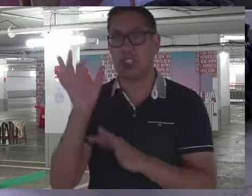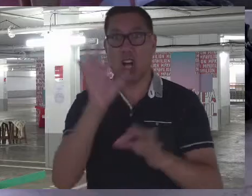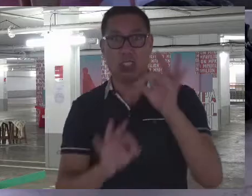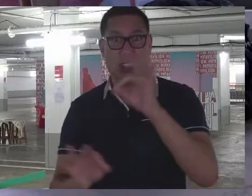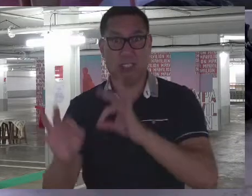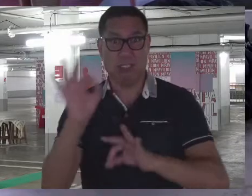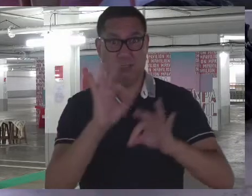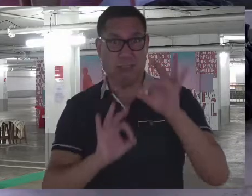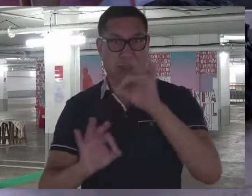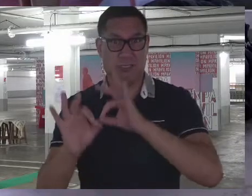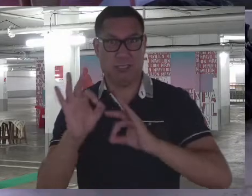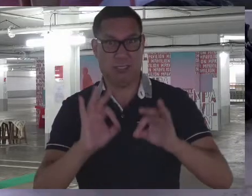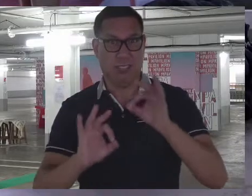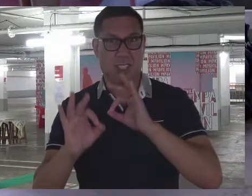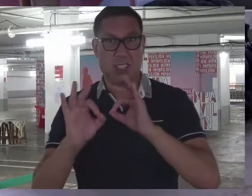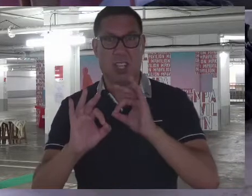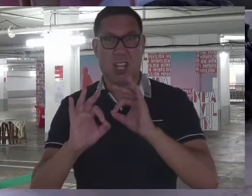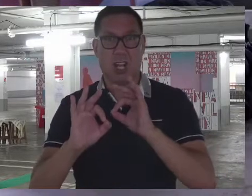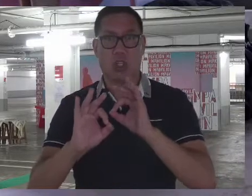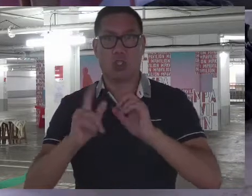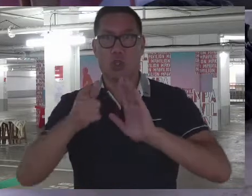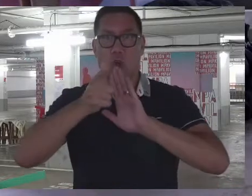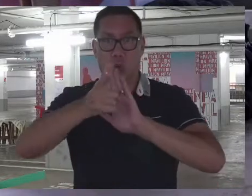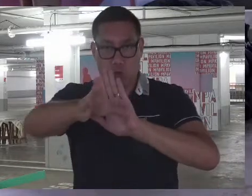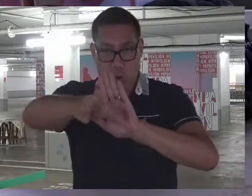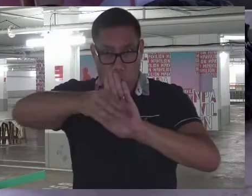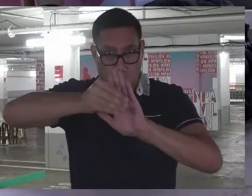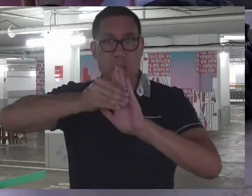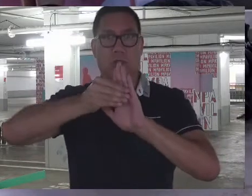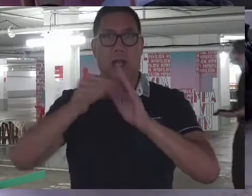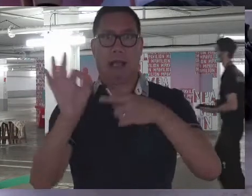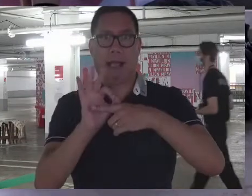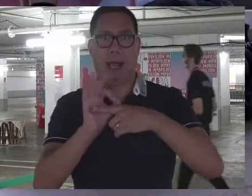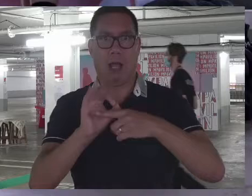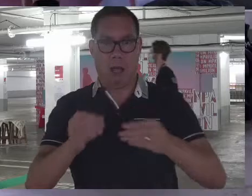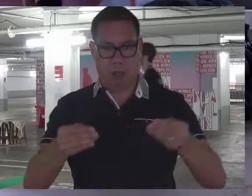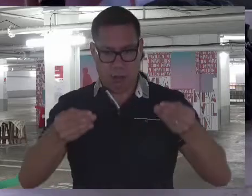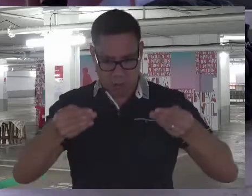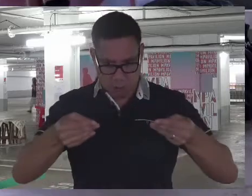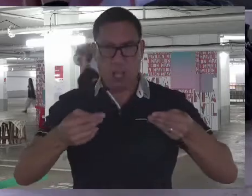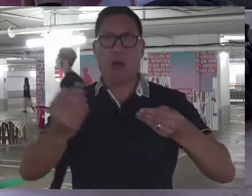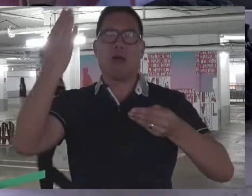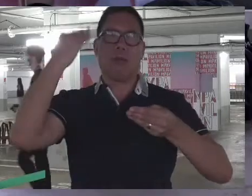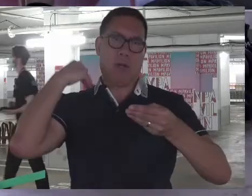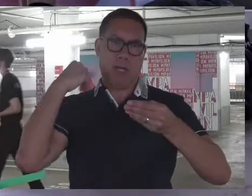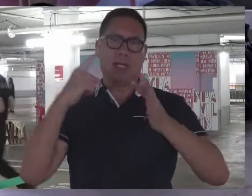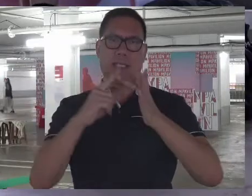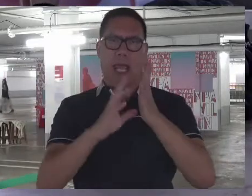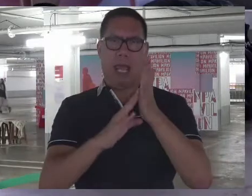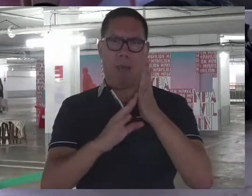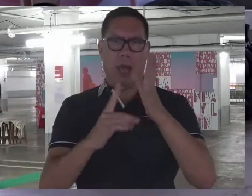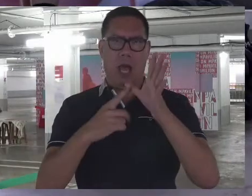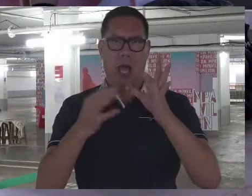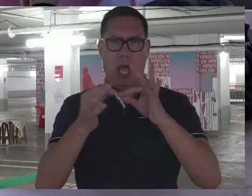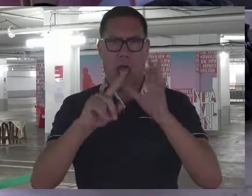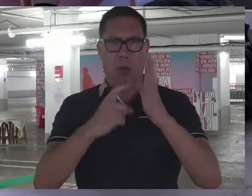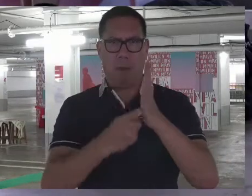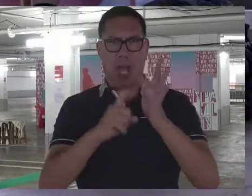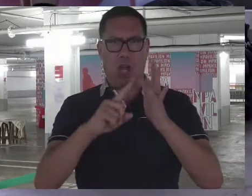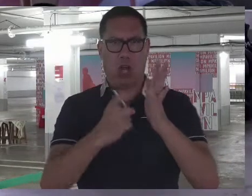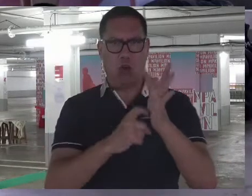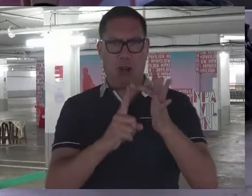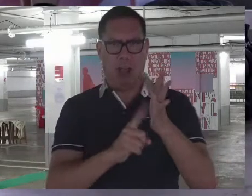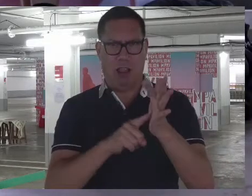science of recording colour in positive on silver plate. And it was Edmund Becquerel that started this. And these are